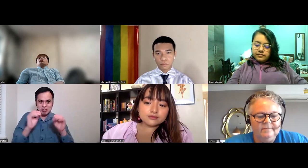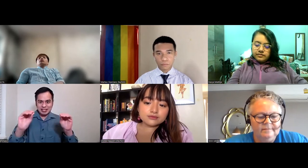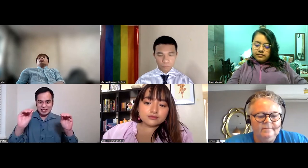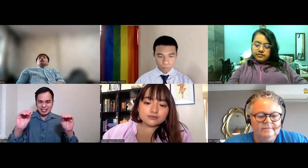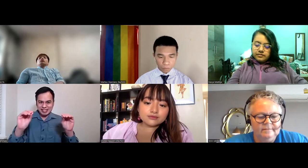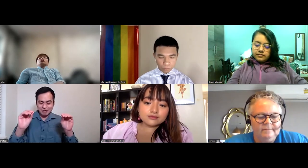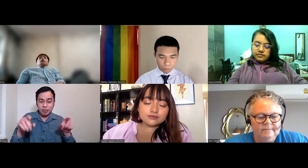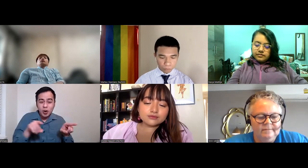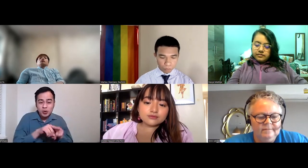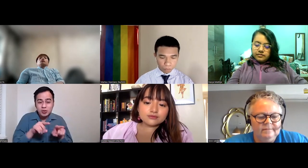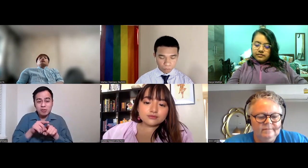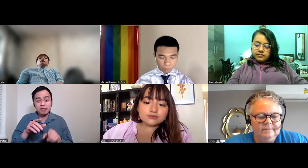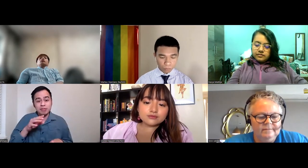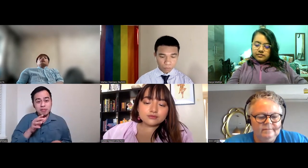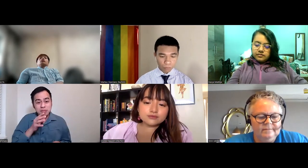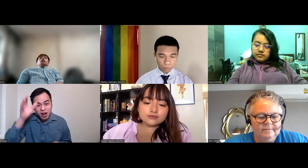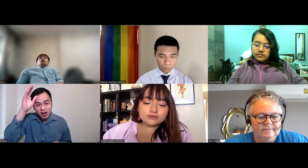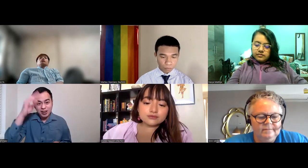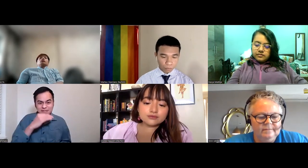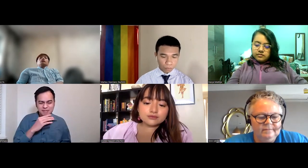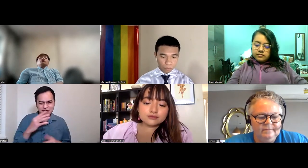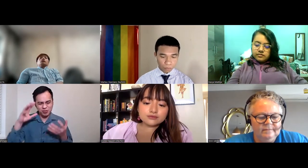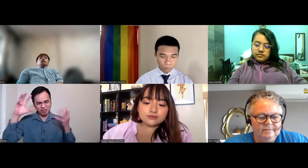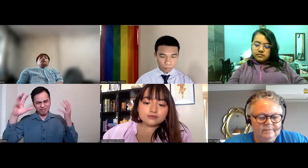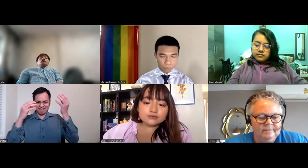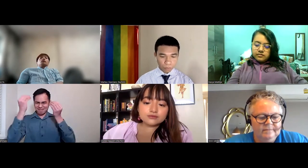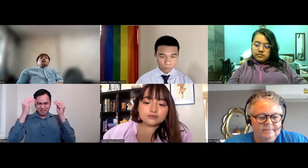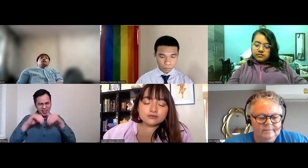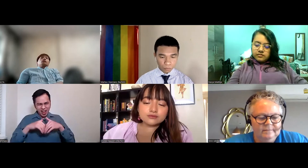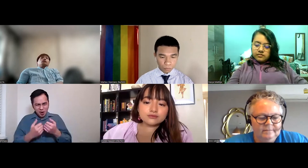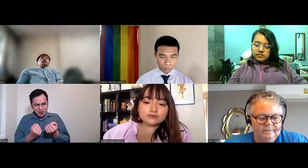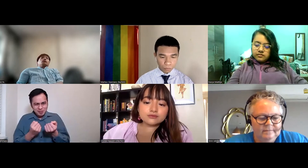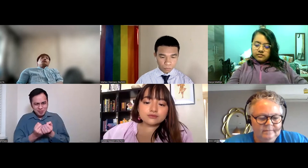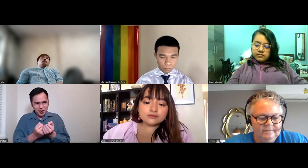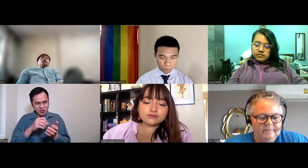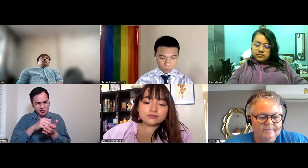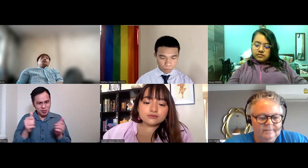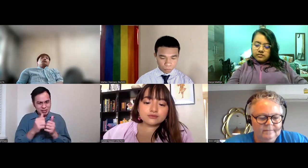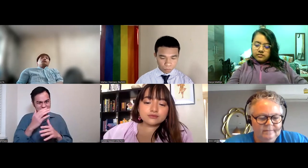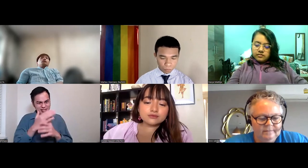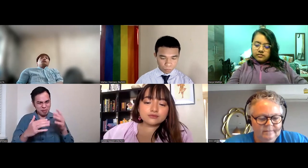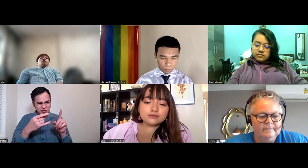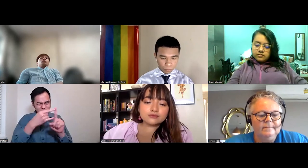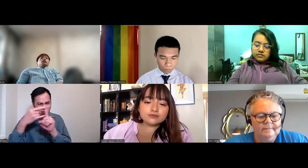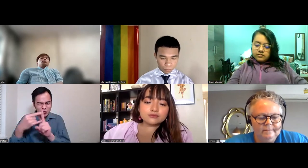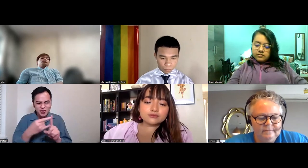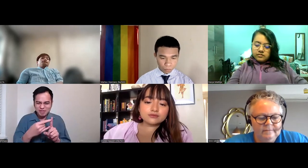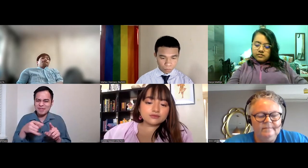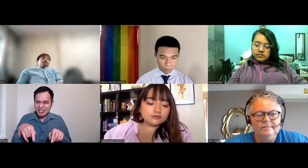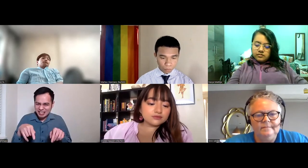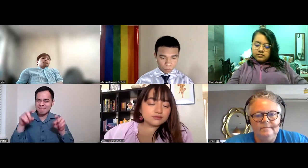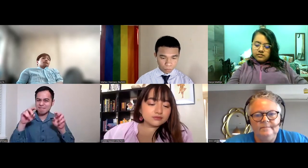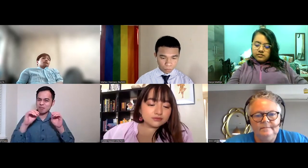different needs of the students with disability. And of course, now with the COVID, we can see that the use of